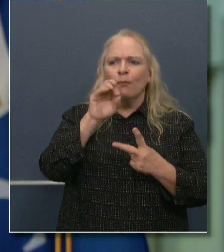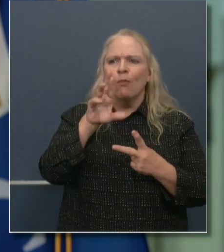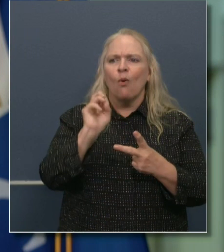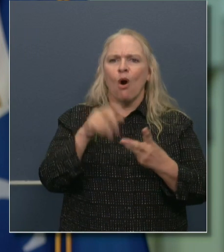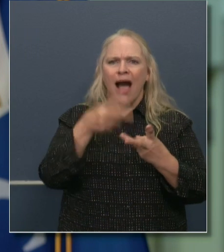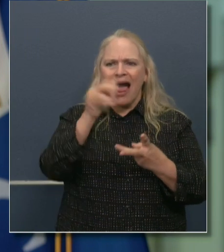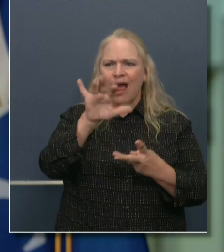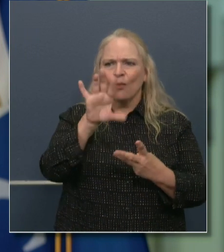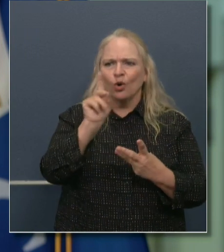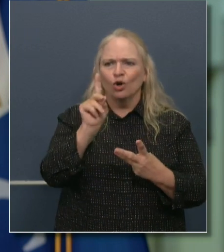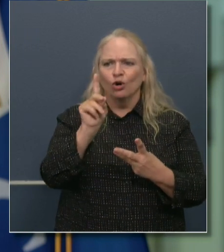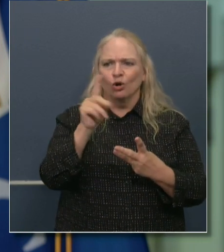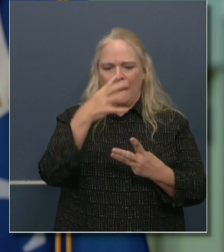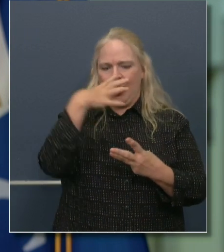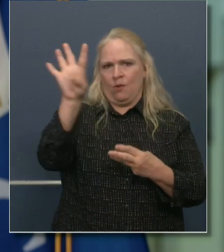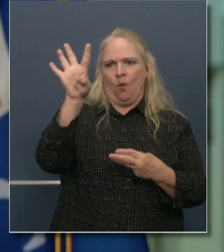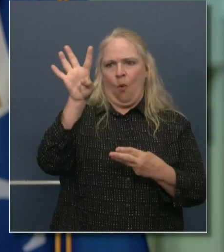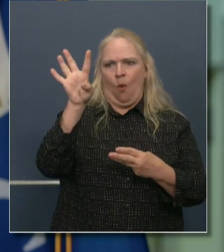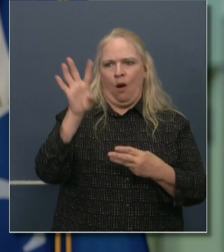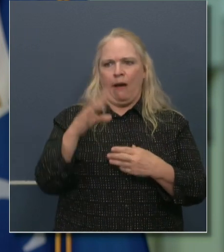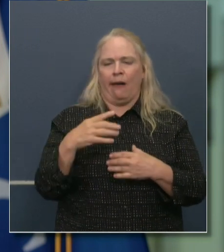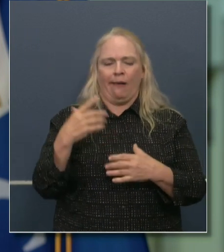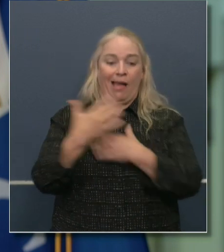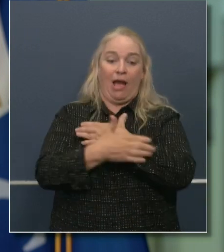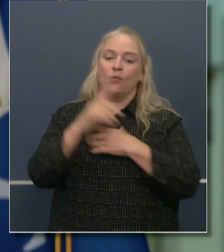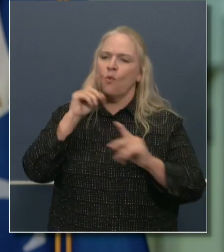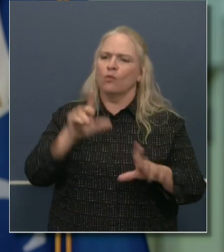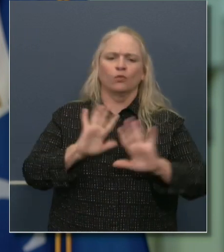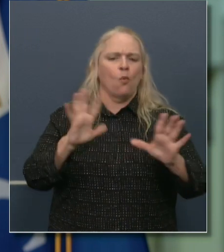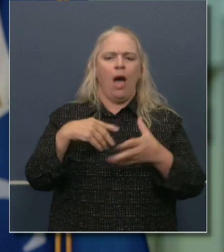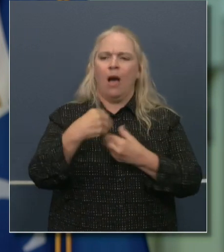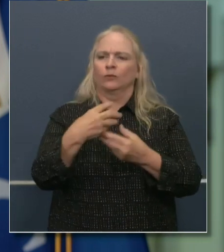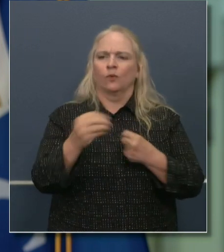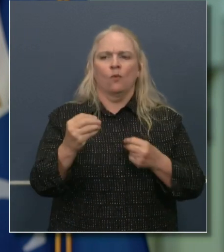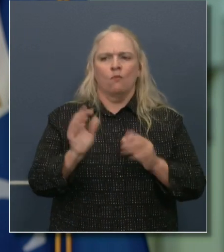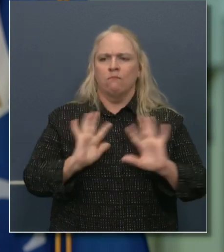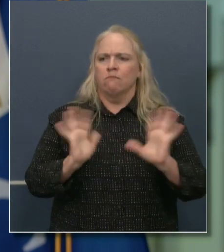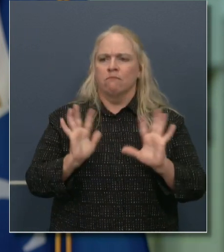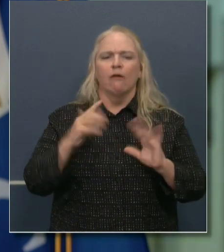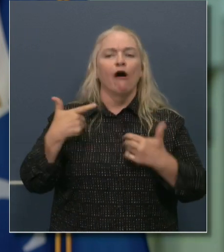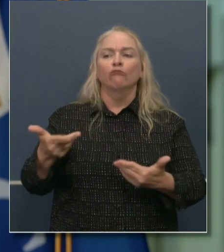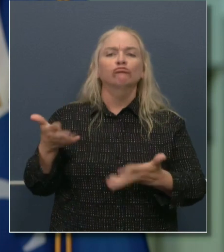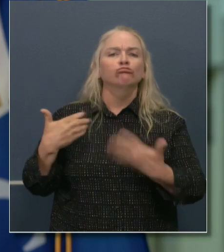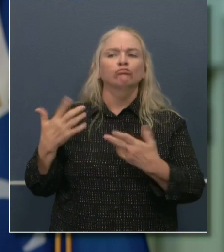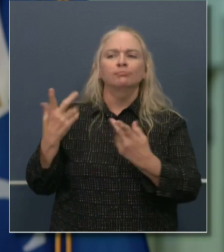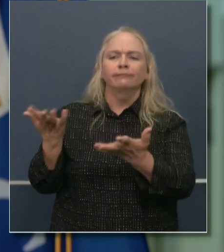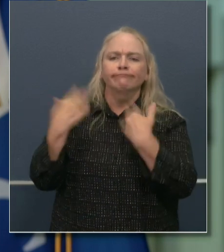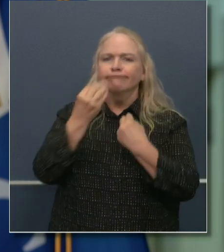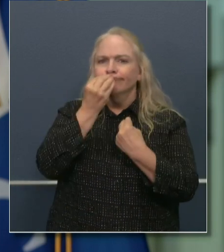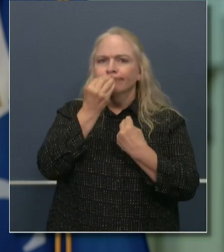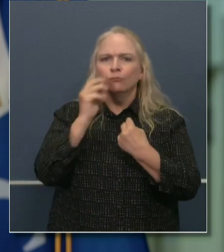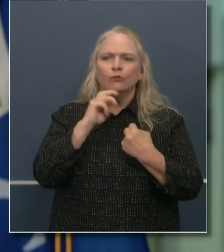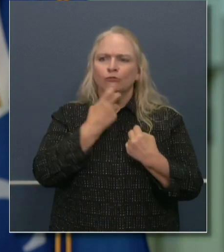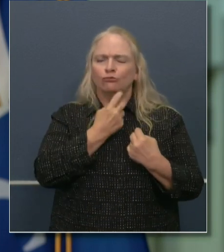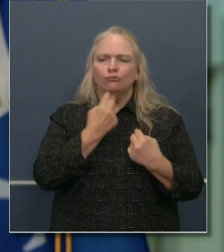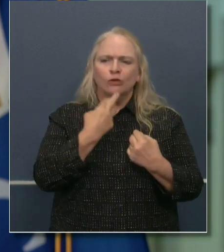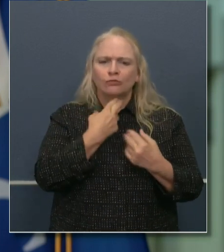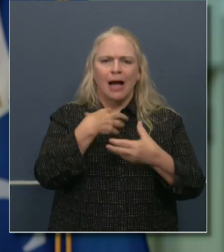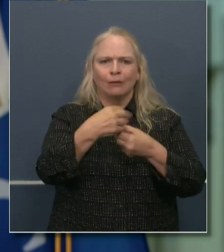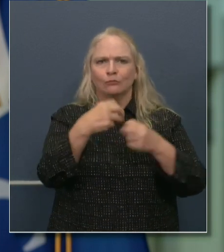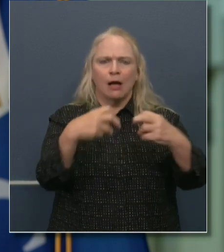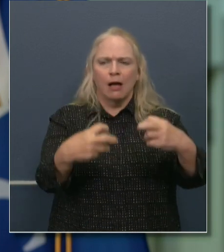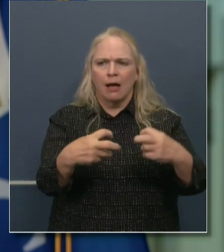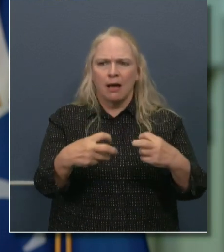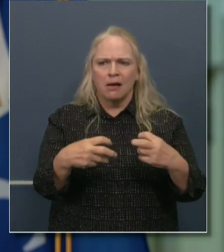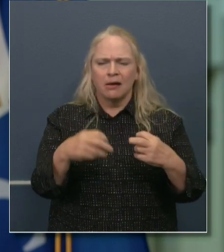county order. A lot of angry people at restaurants, a lot of confusion, and that confusion extends even to this briefing, because